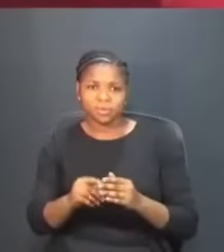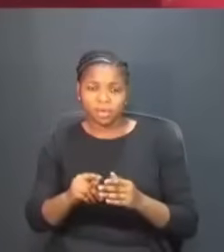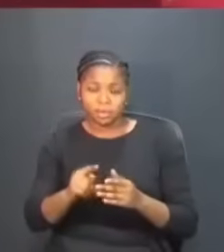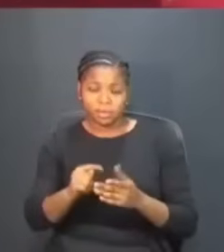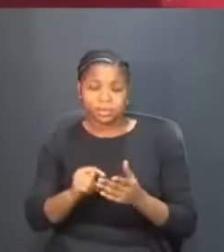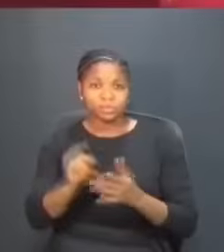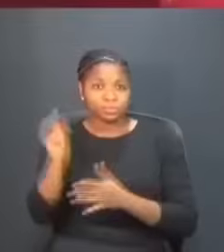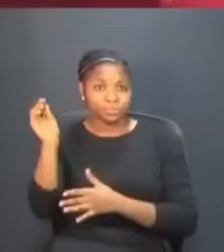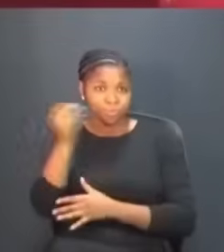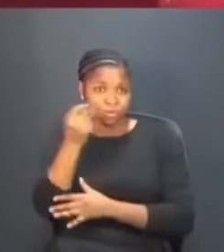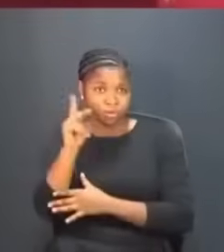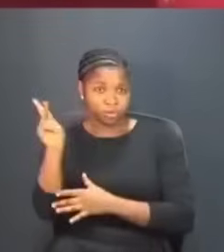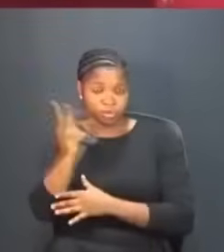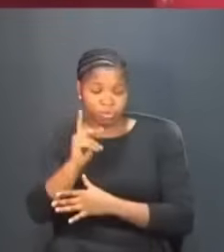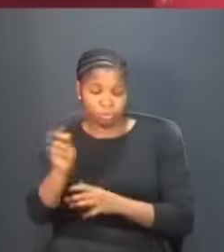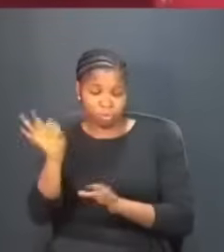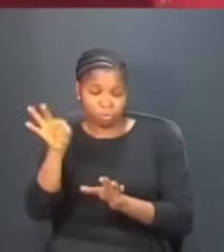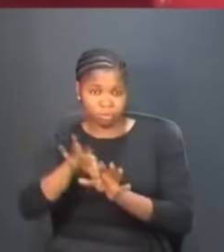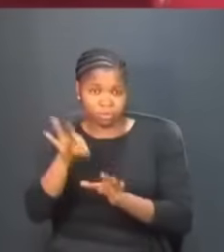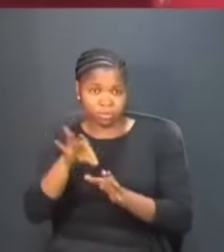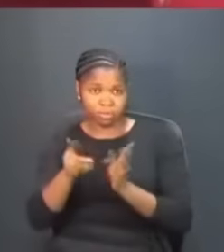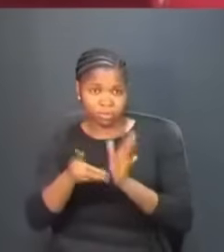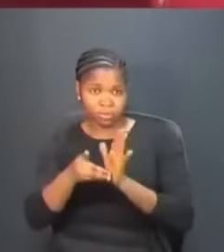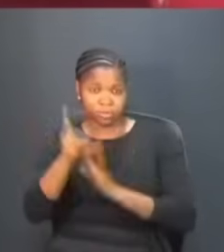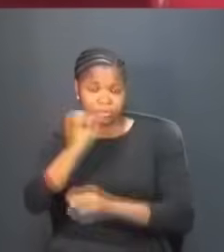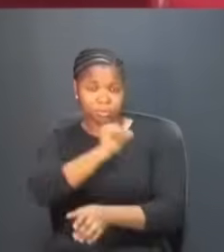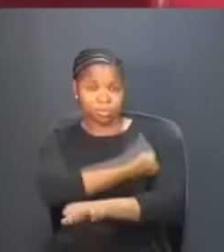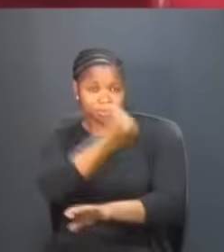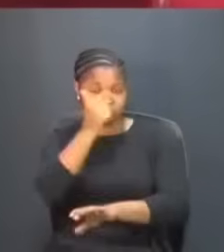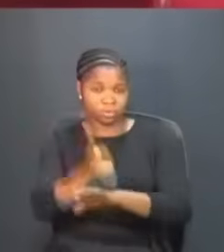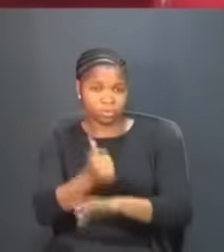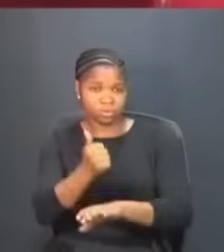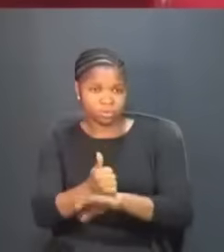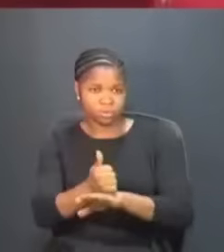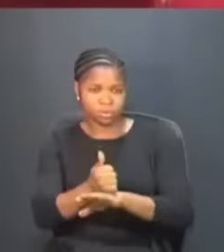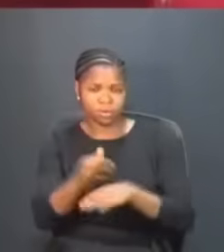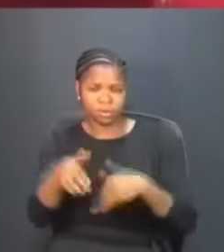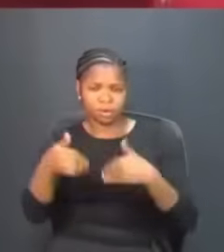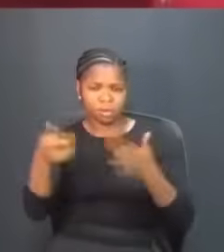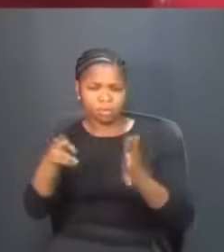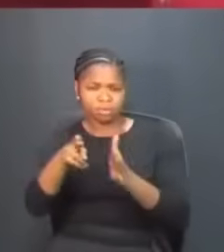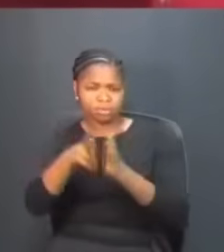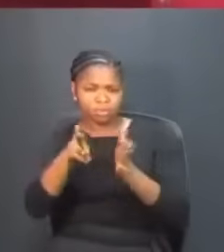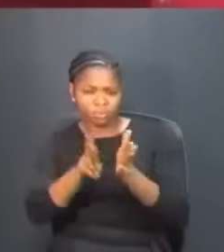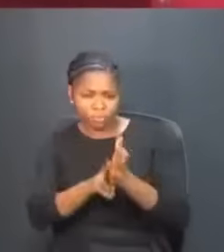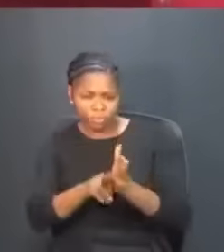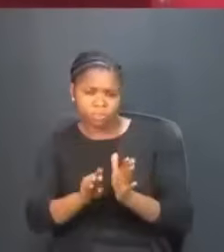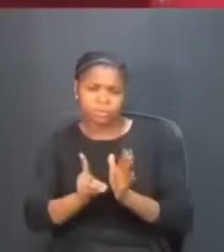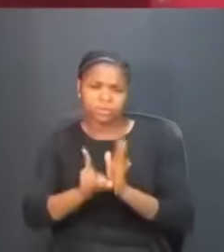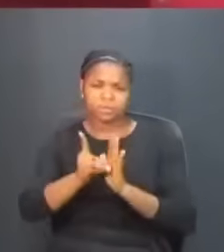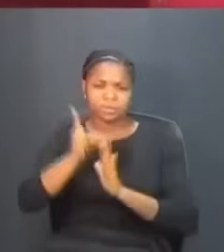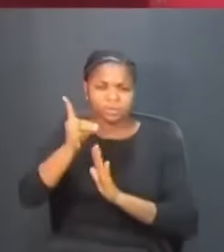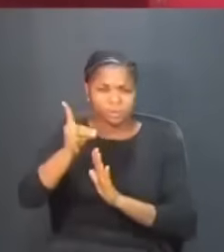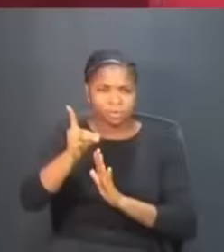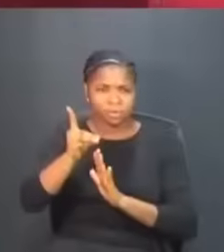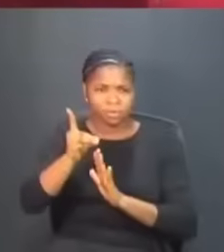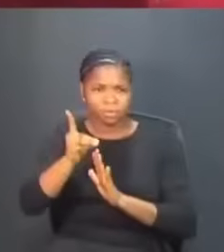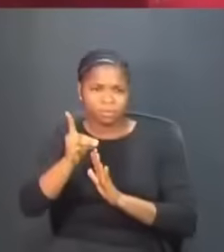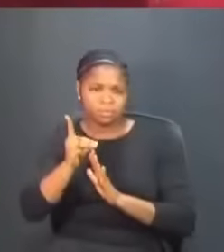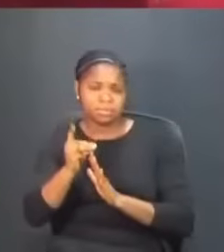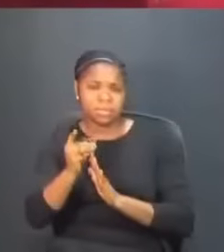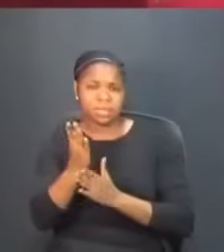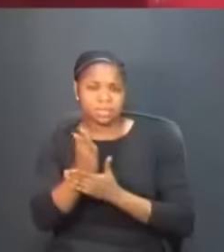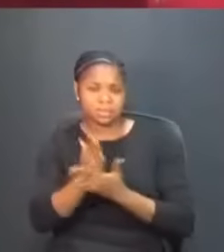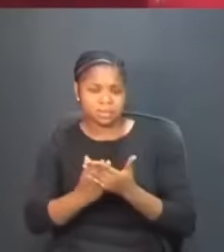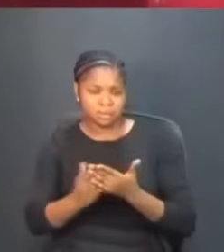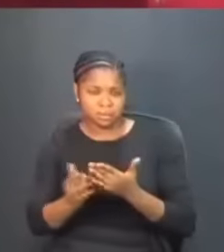sole authority mandated to regulate and develop the mandated crops, including the